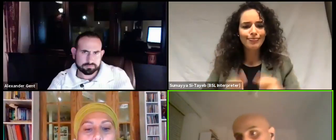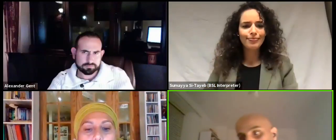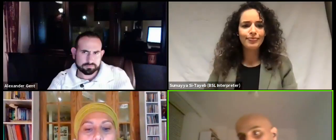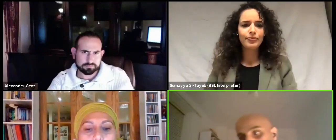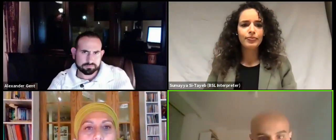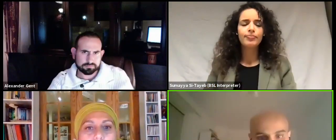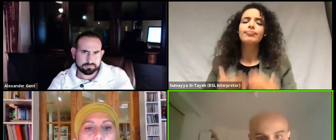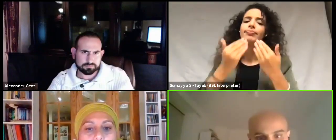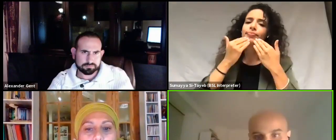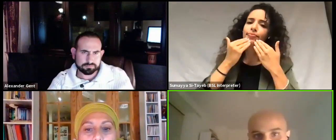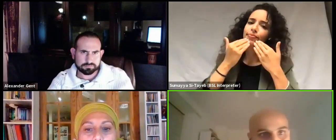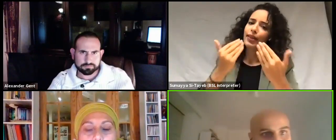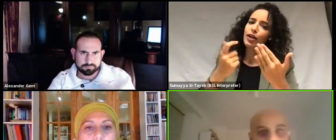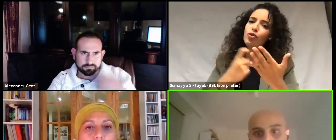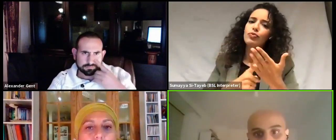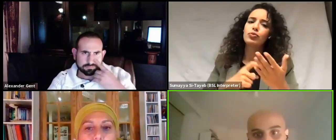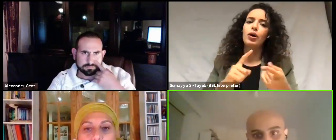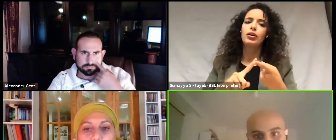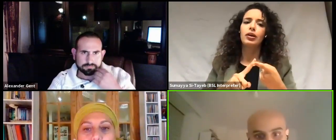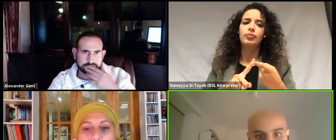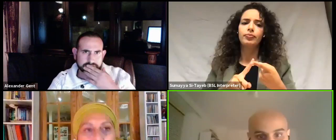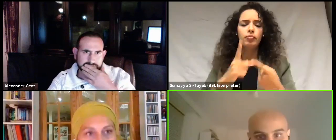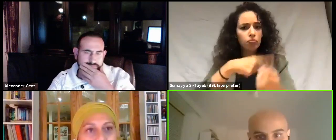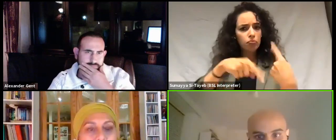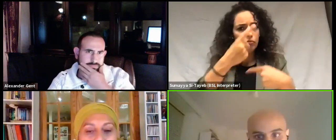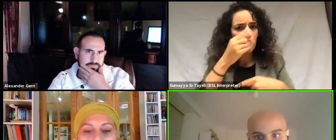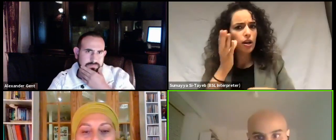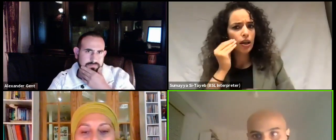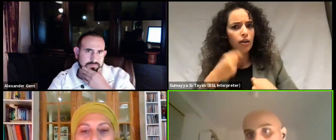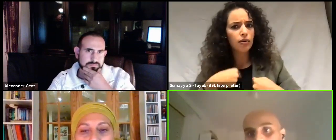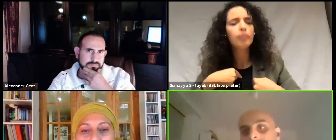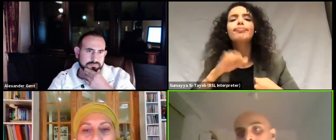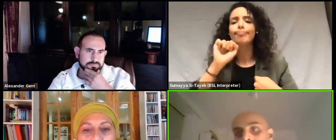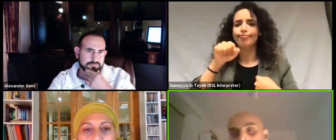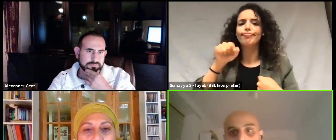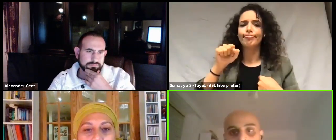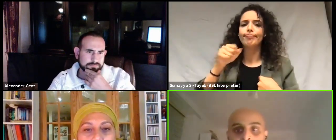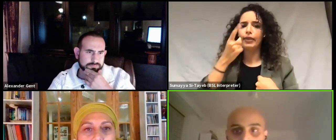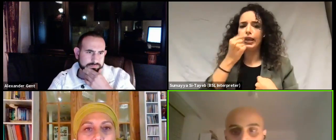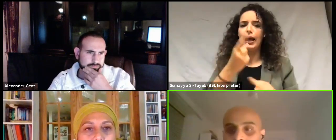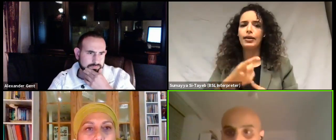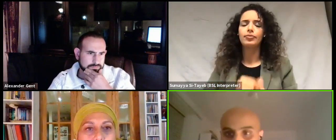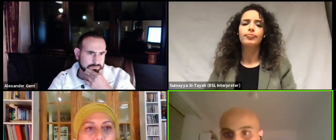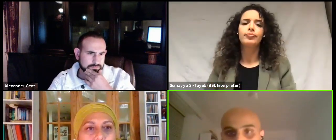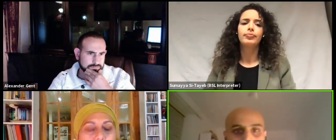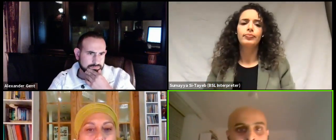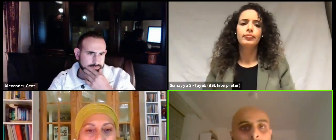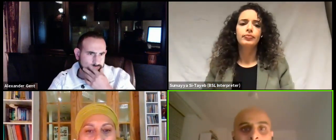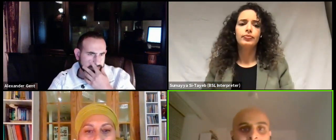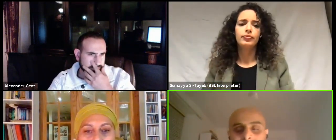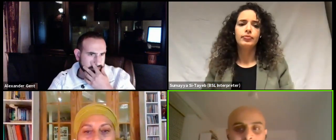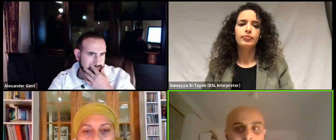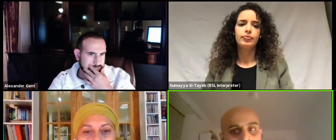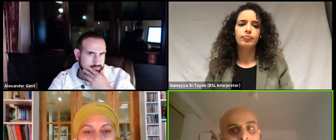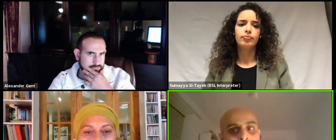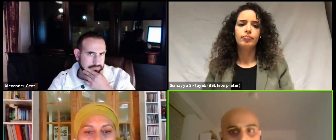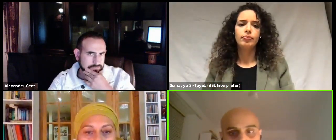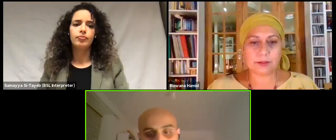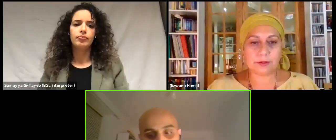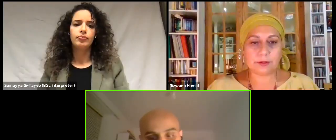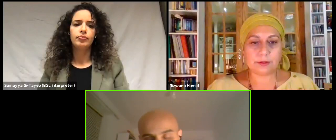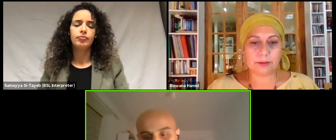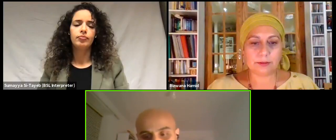Thanks, Rizwana. Can everybody hear me, by the way? Yeah. Yeah, cool. Yeah, so I thought I'd start